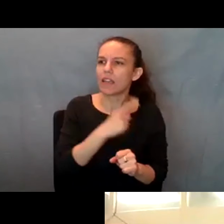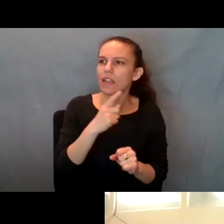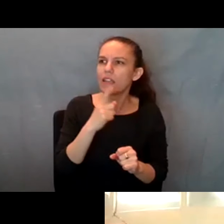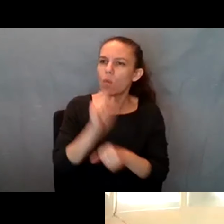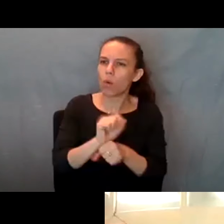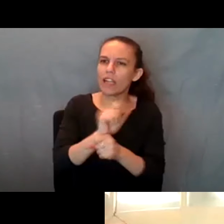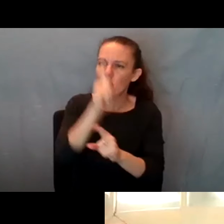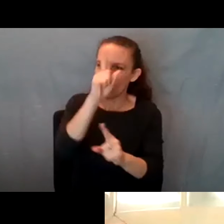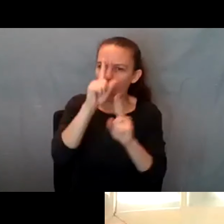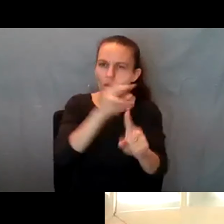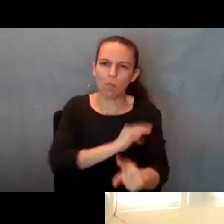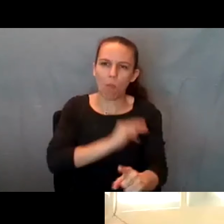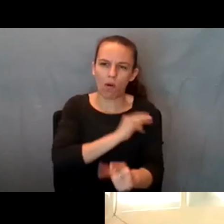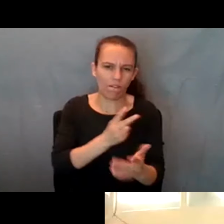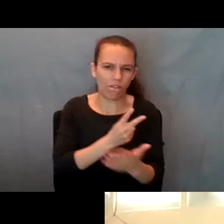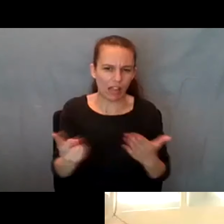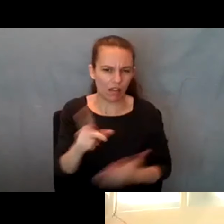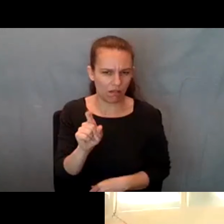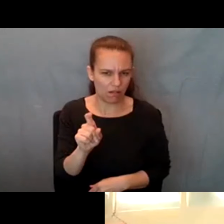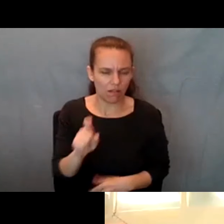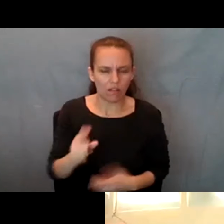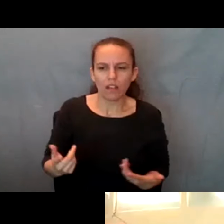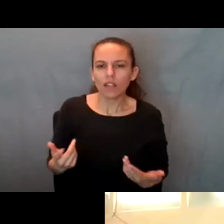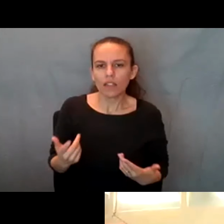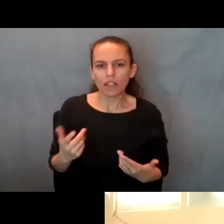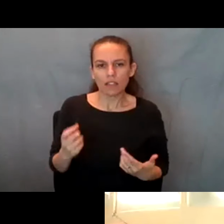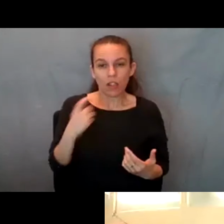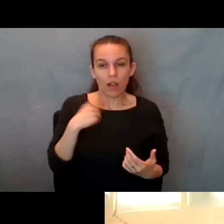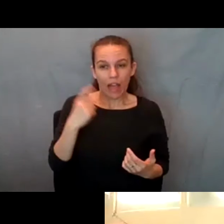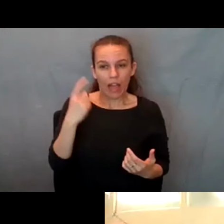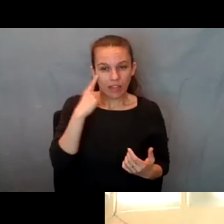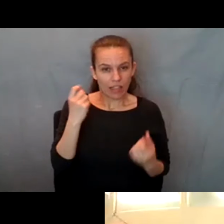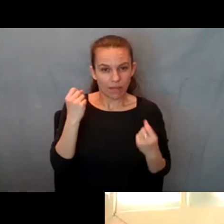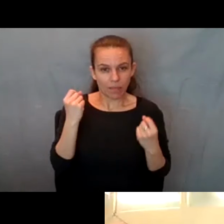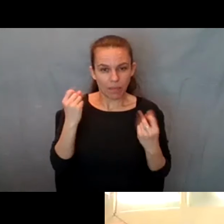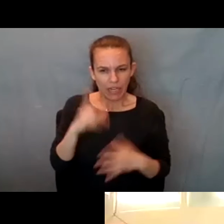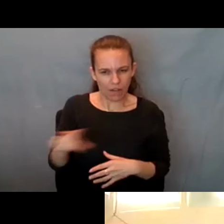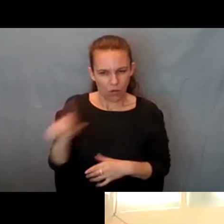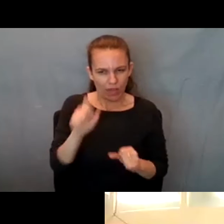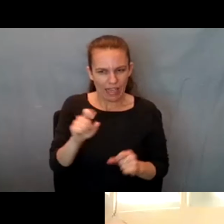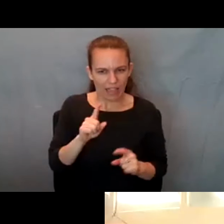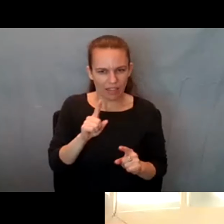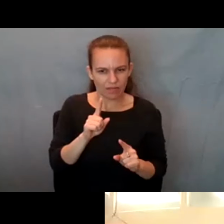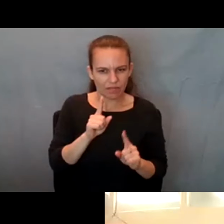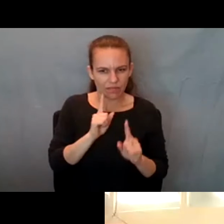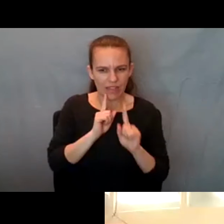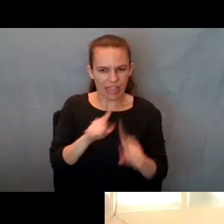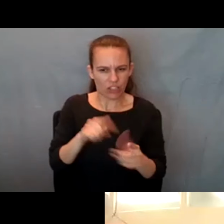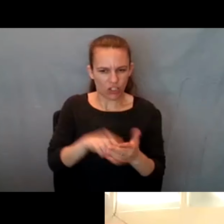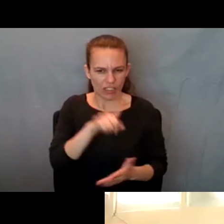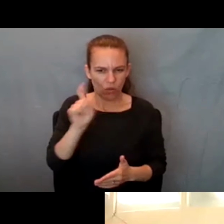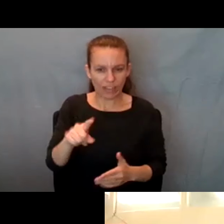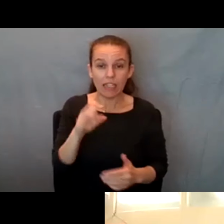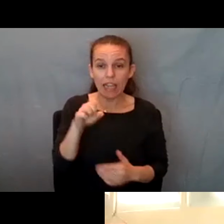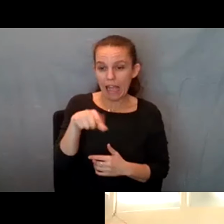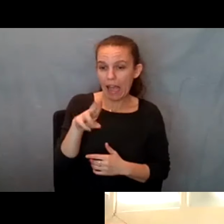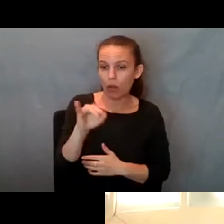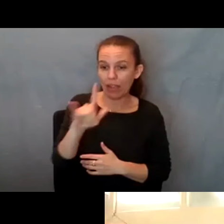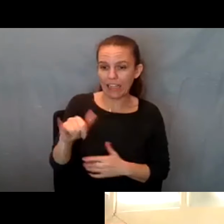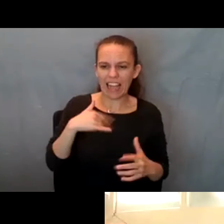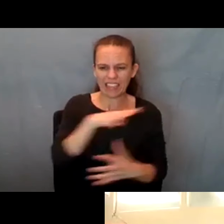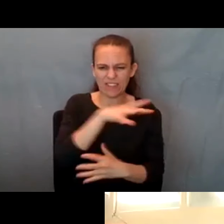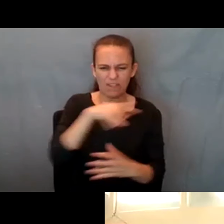that the way, many of you could address this question, equity has multiple components to it. One is to access the